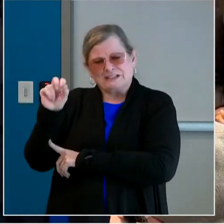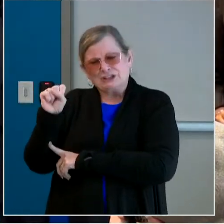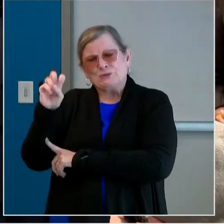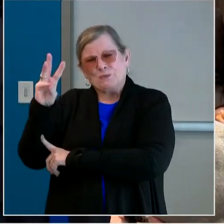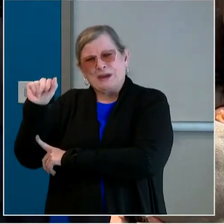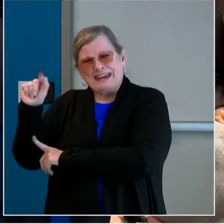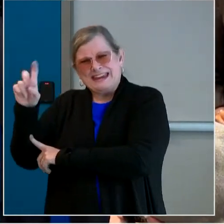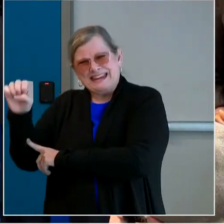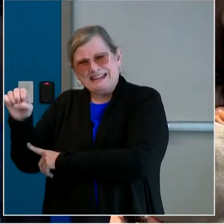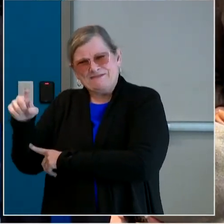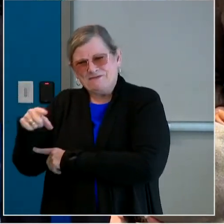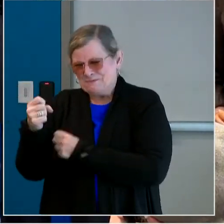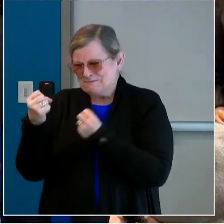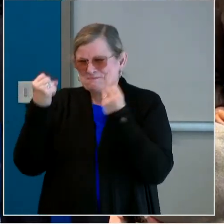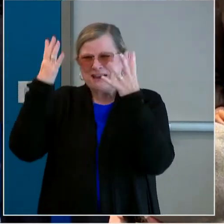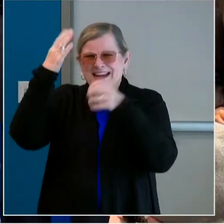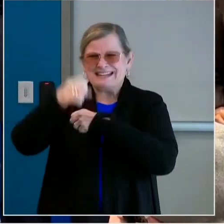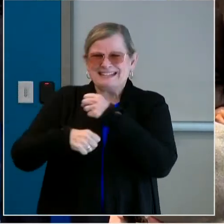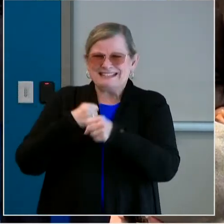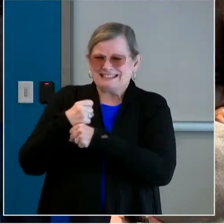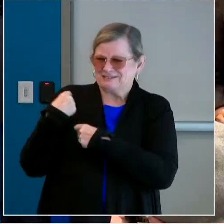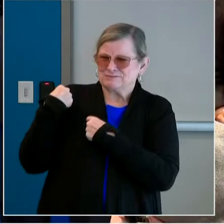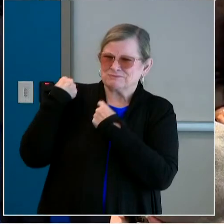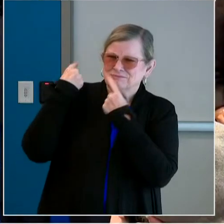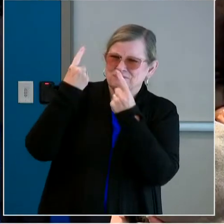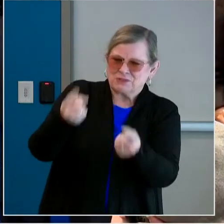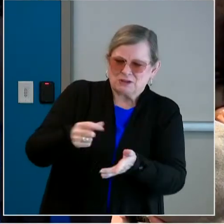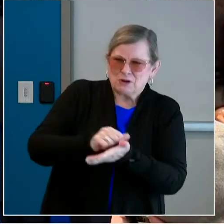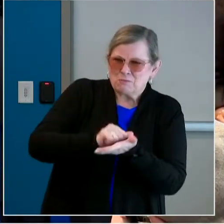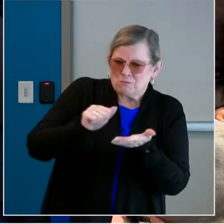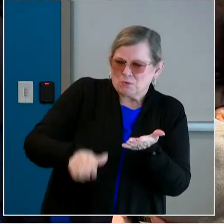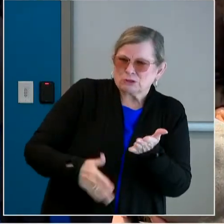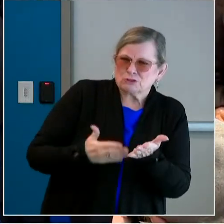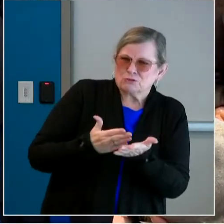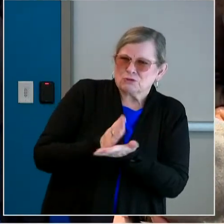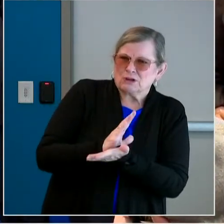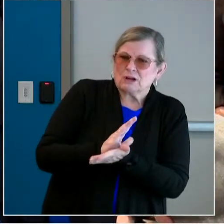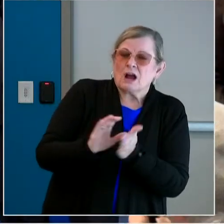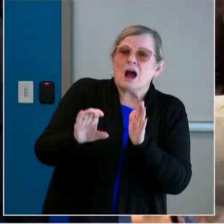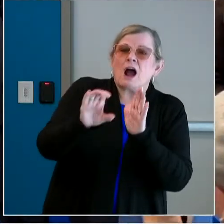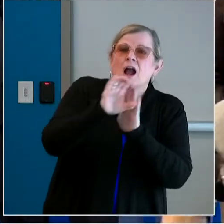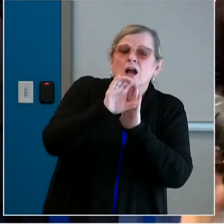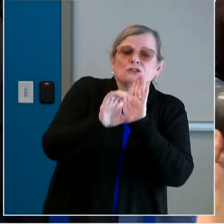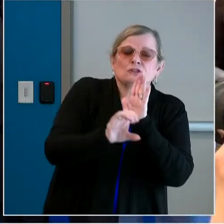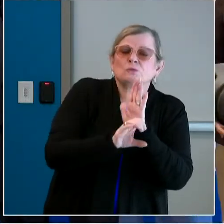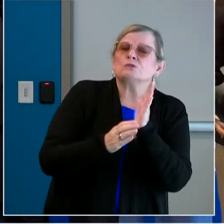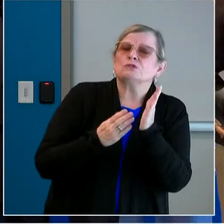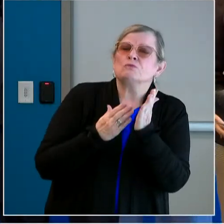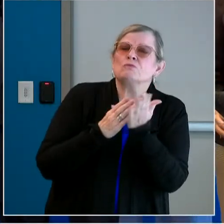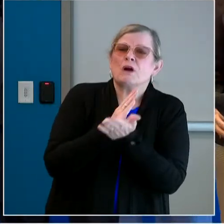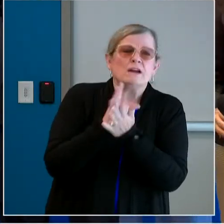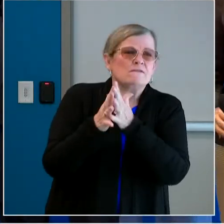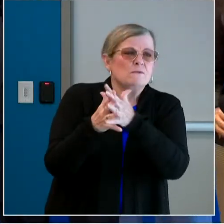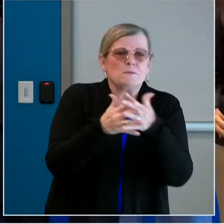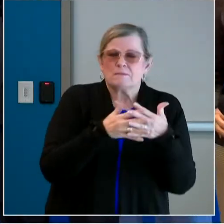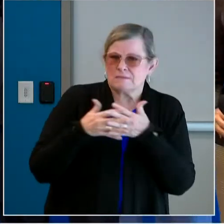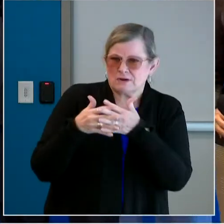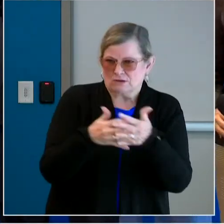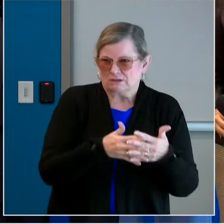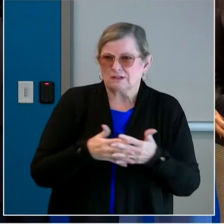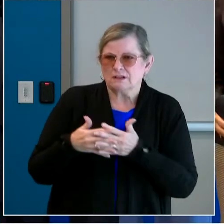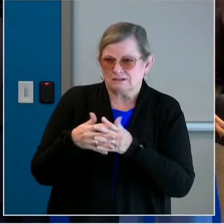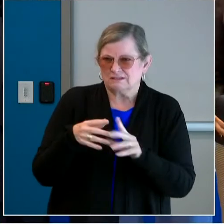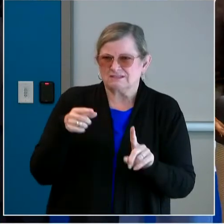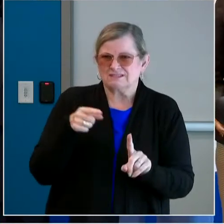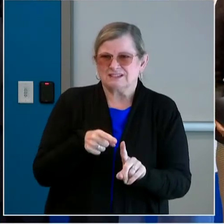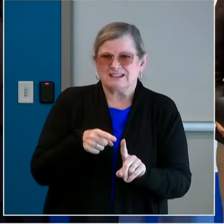abortion a constitutional right in America. Even for everyone who's been bracing for this